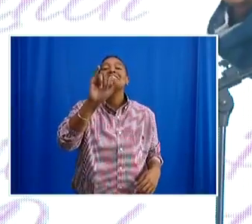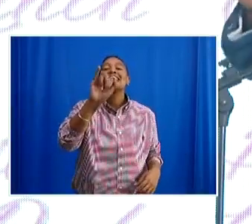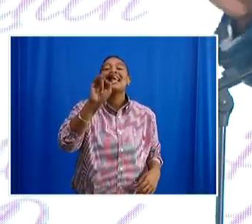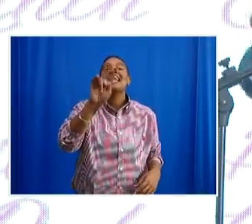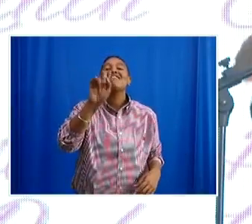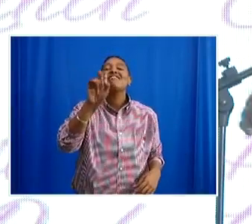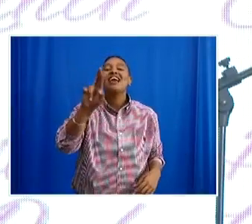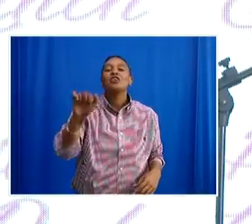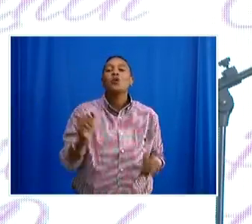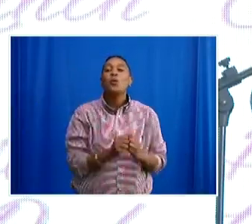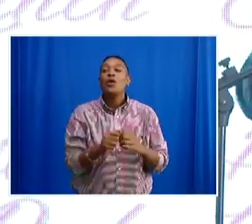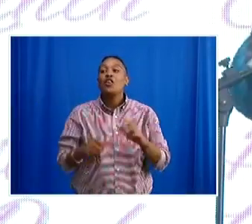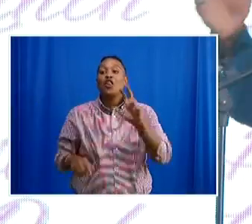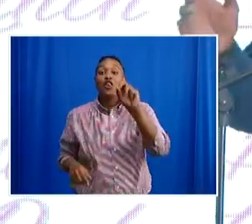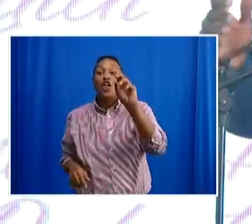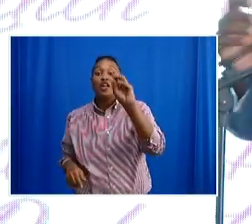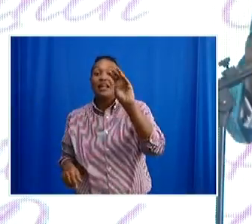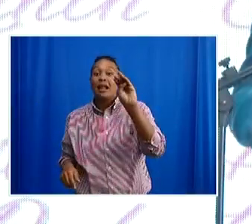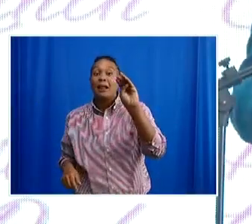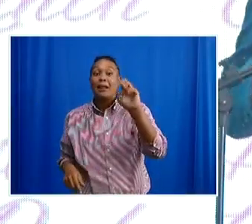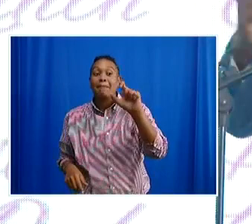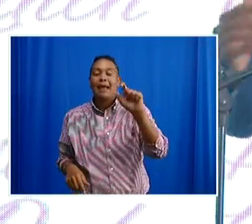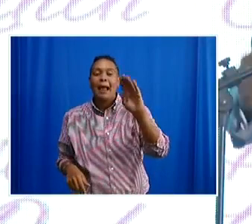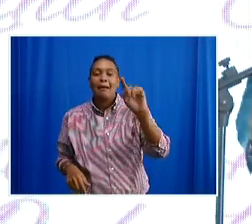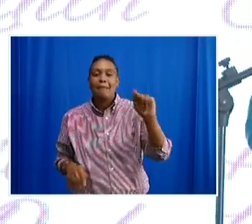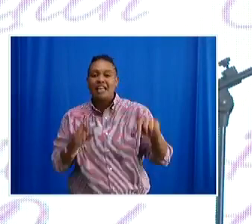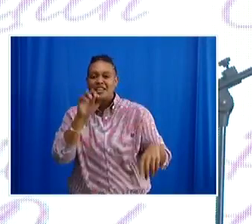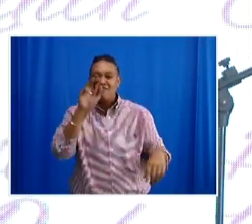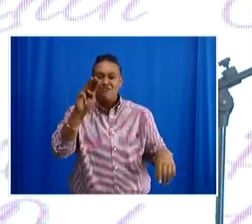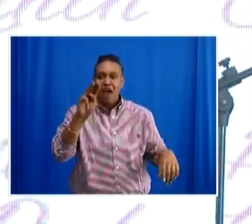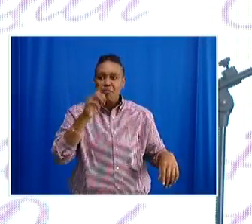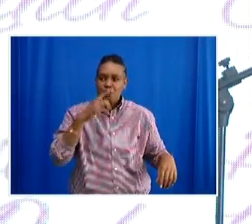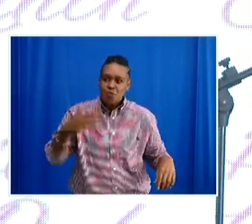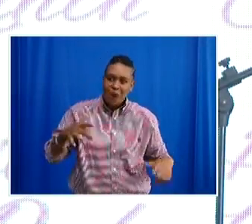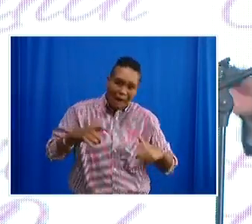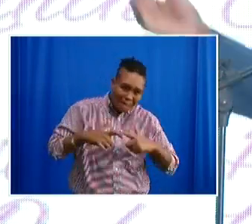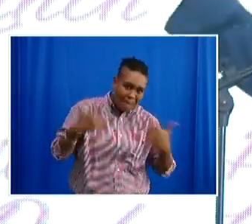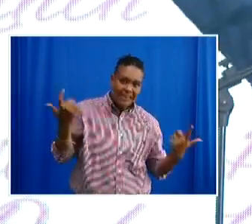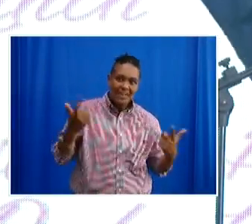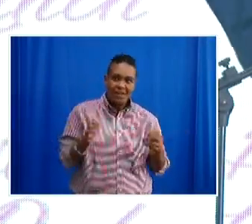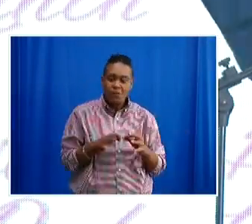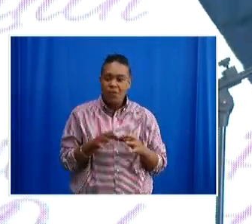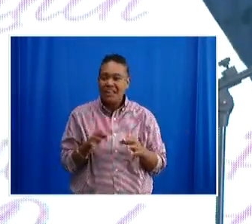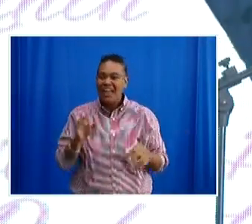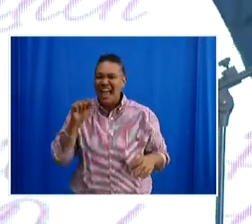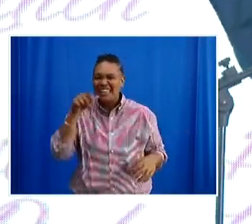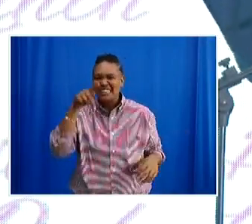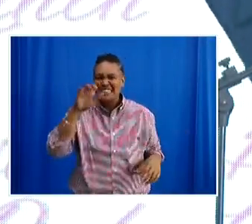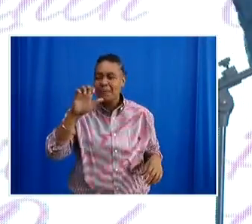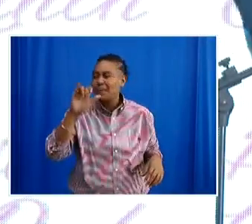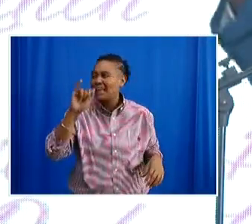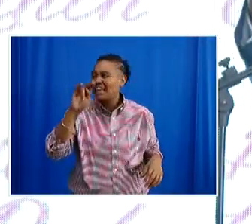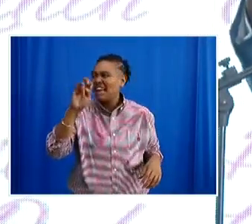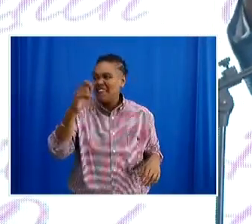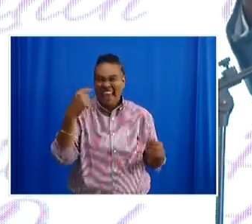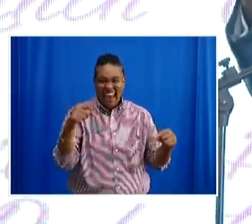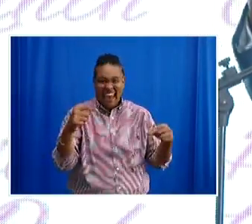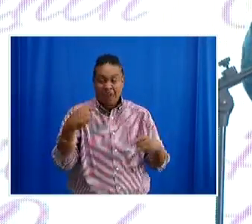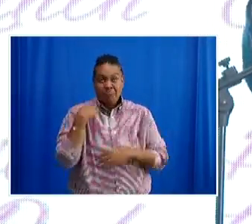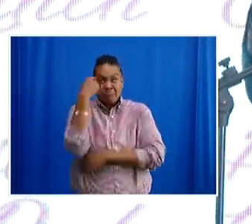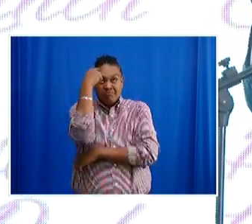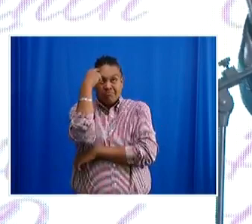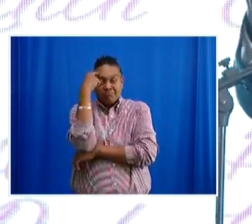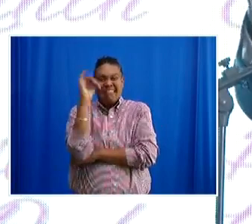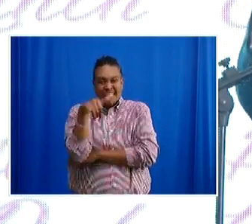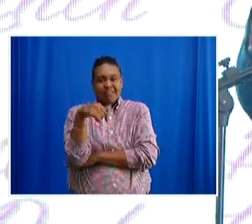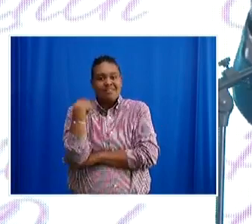30 megabytes of RAM was a big deal. and the Space Invader sort of video, that is what it